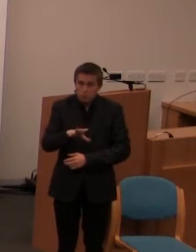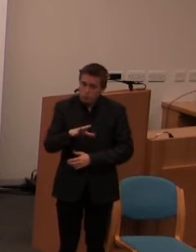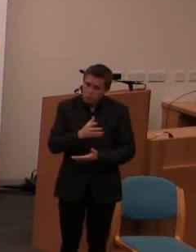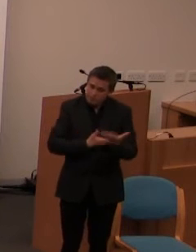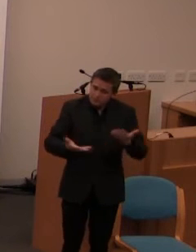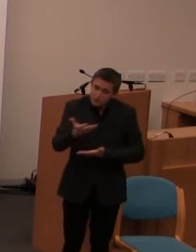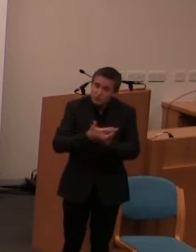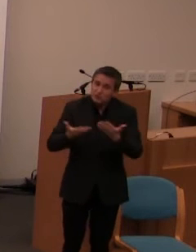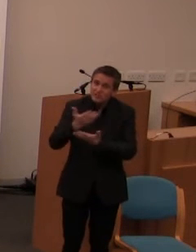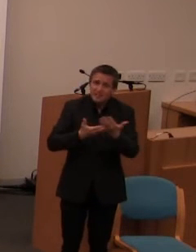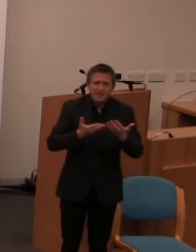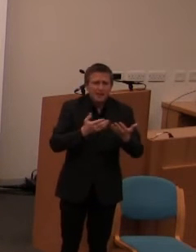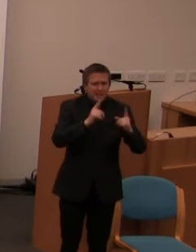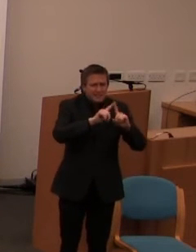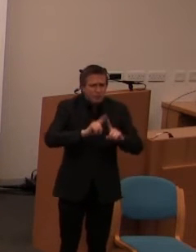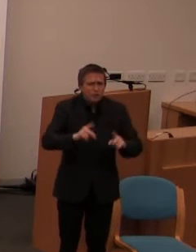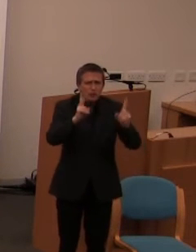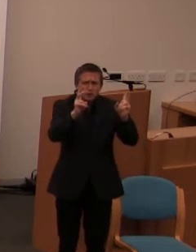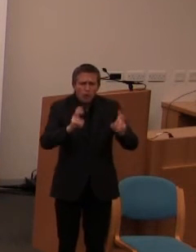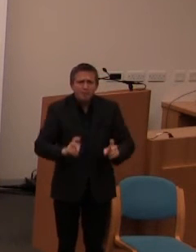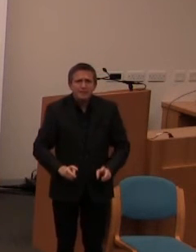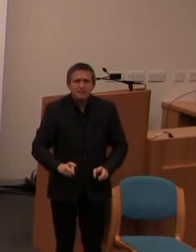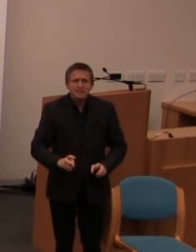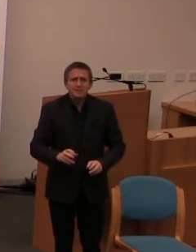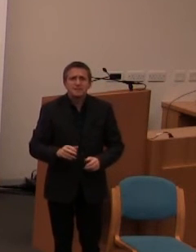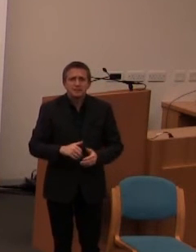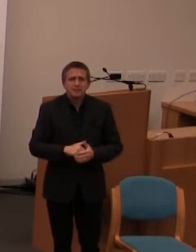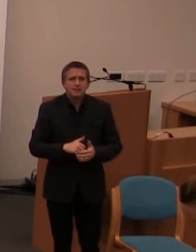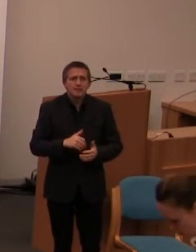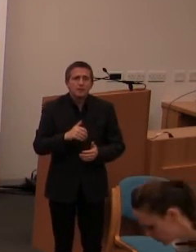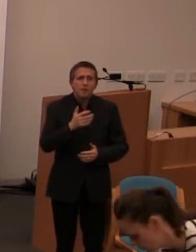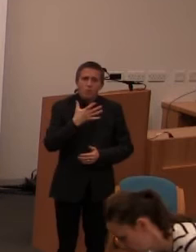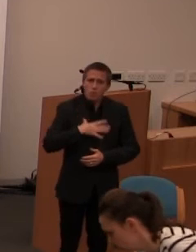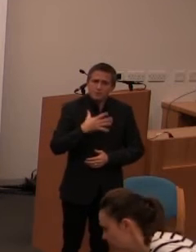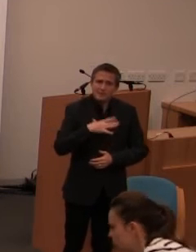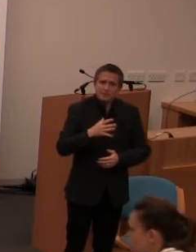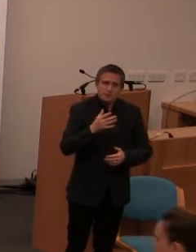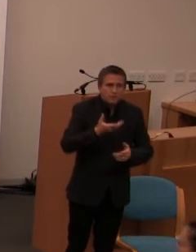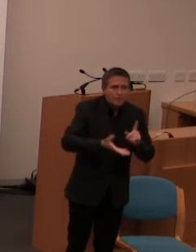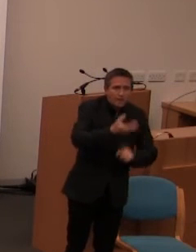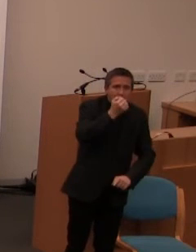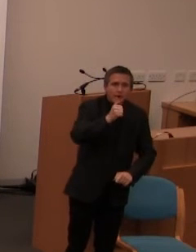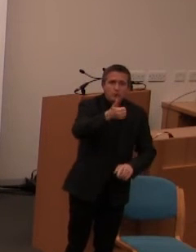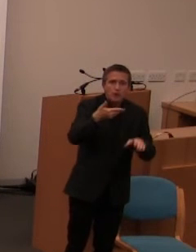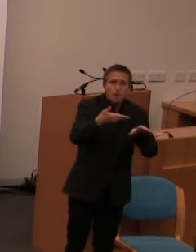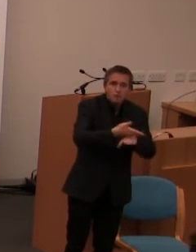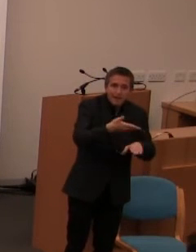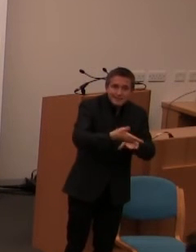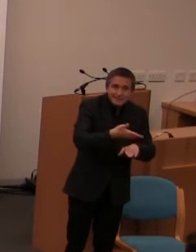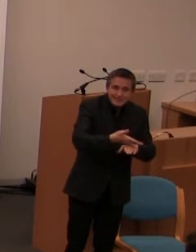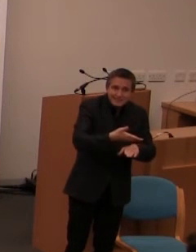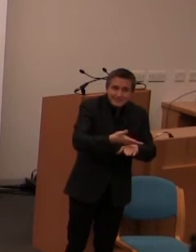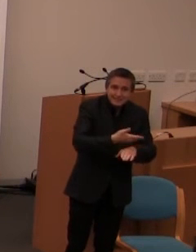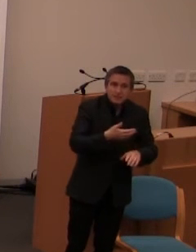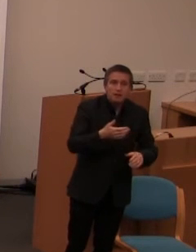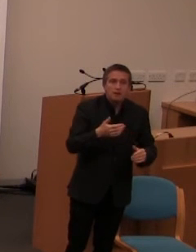range of different issues of concern, of wanting to highlight good practice, things around